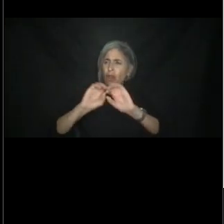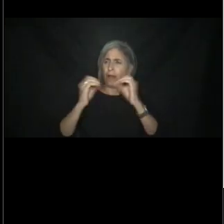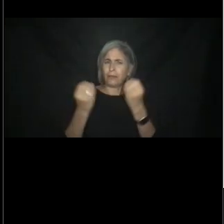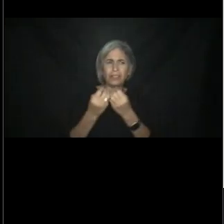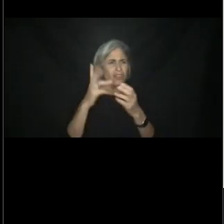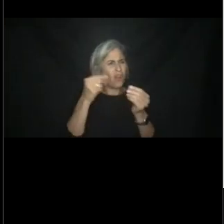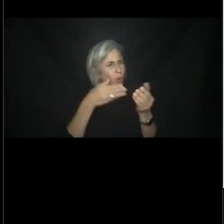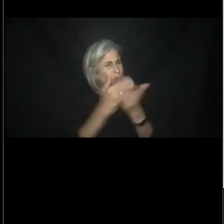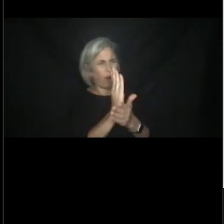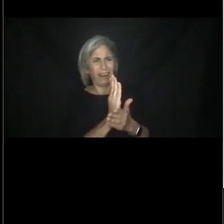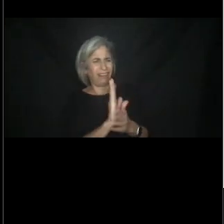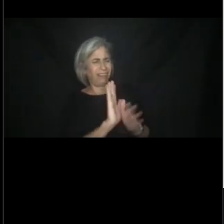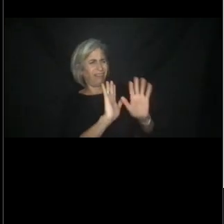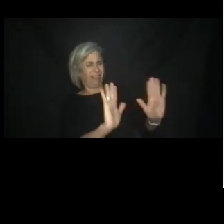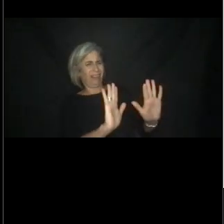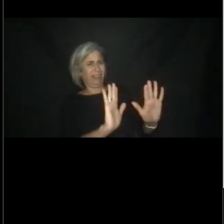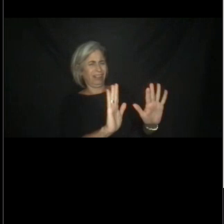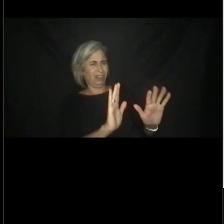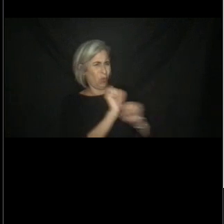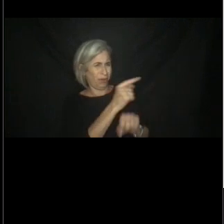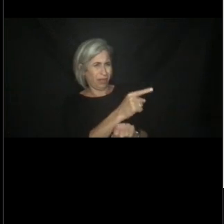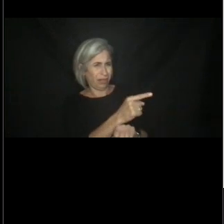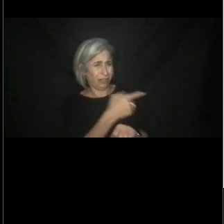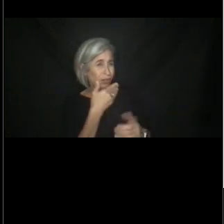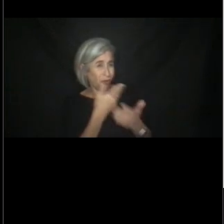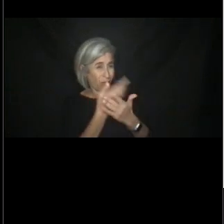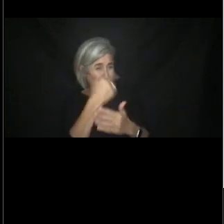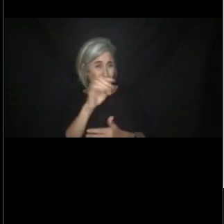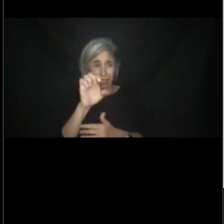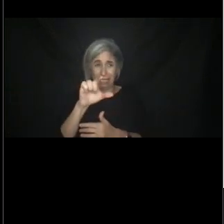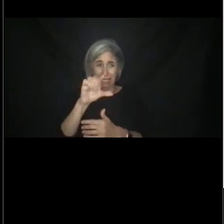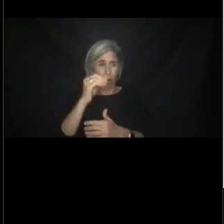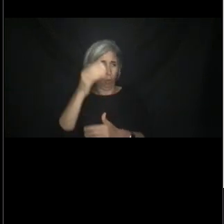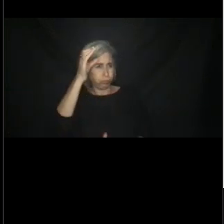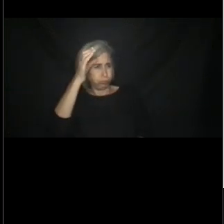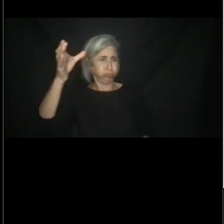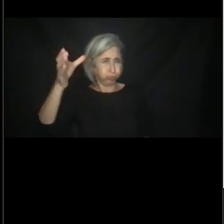right. No right. What is it good for your ego? As a former